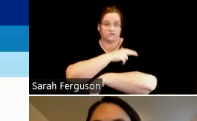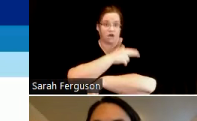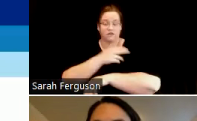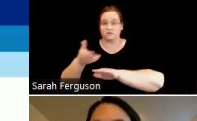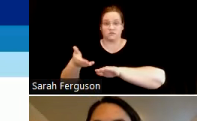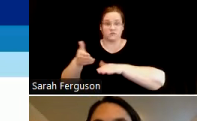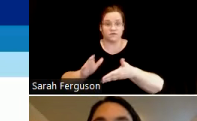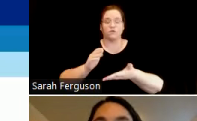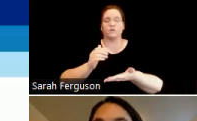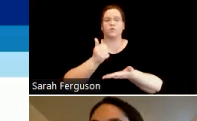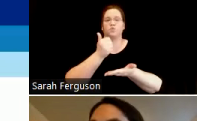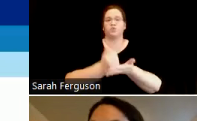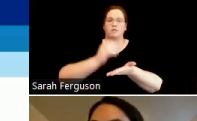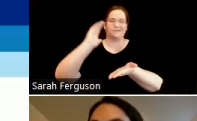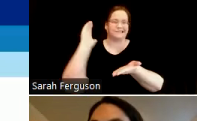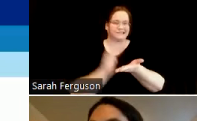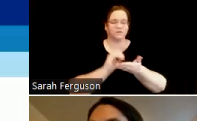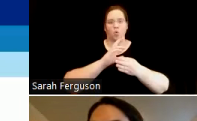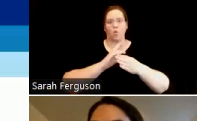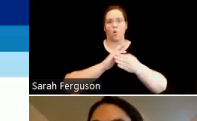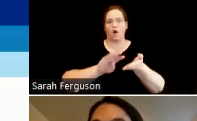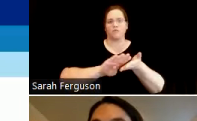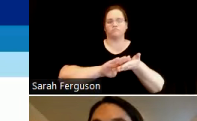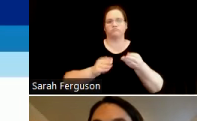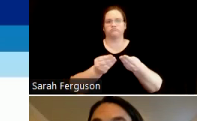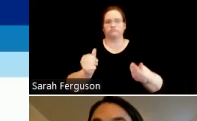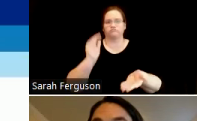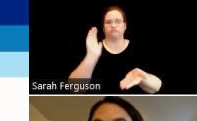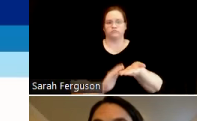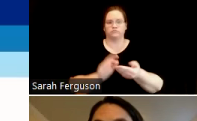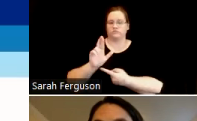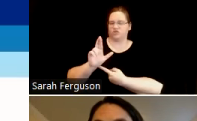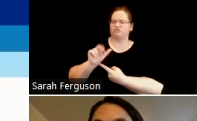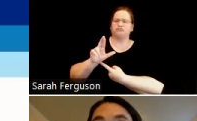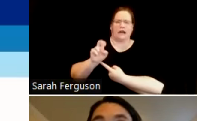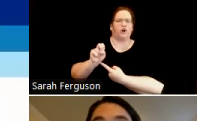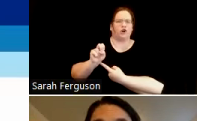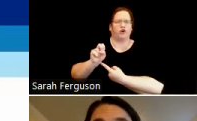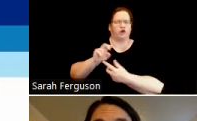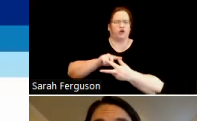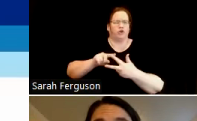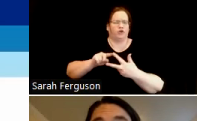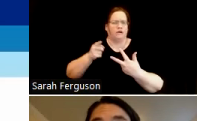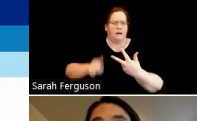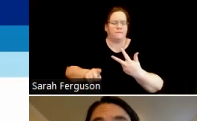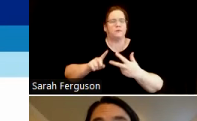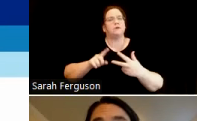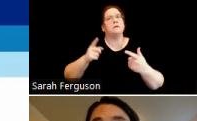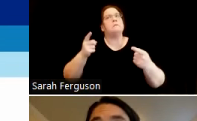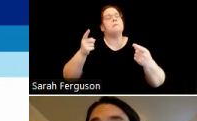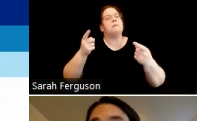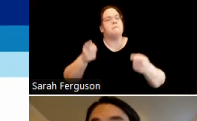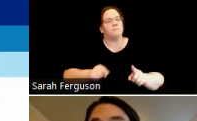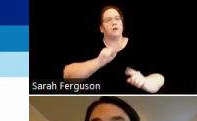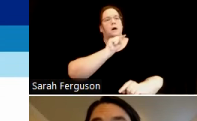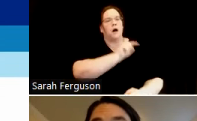with COVID-19. It is rare in kids for those things to happen, but it does happen. And it